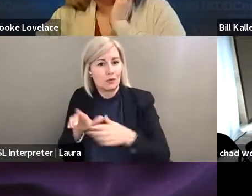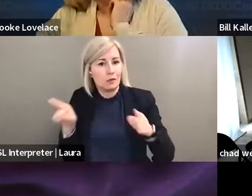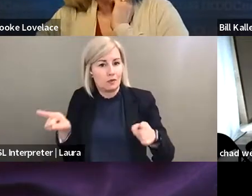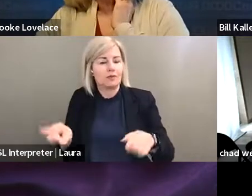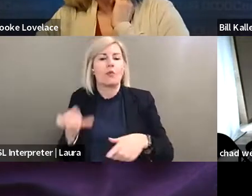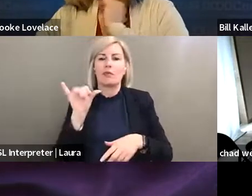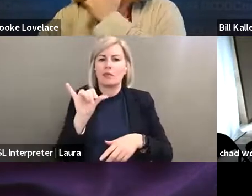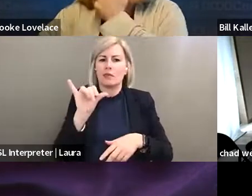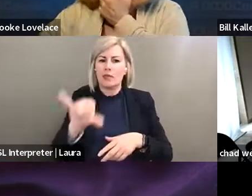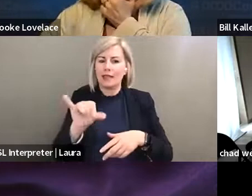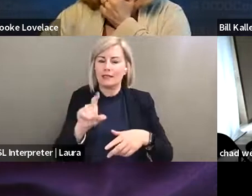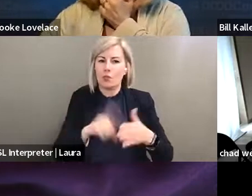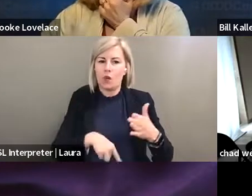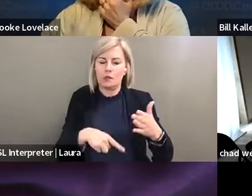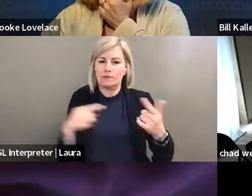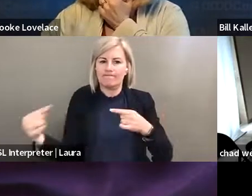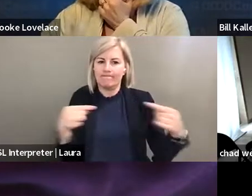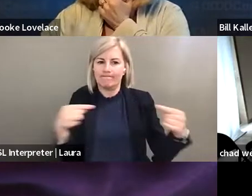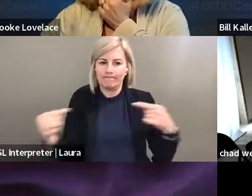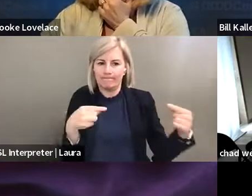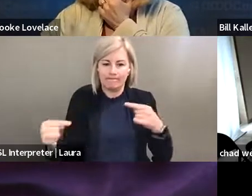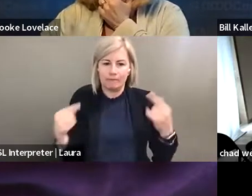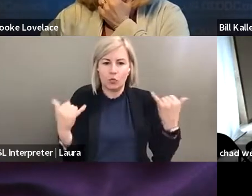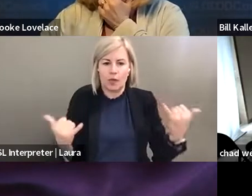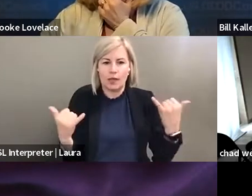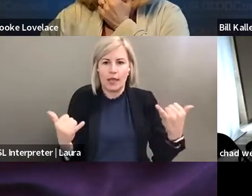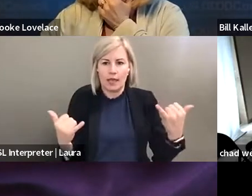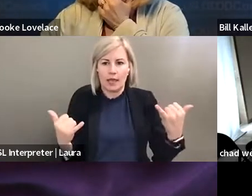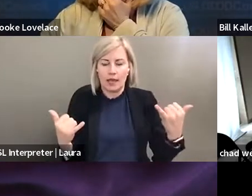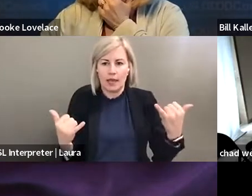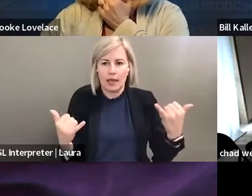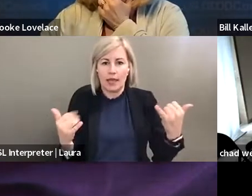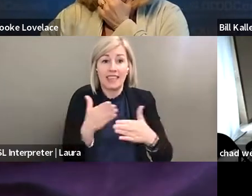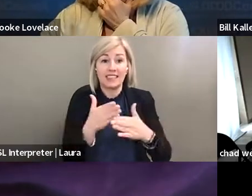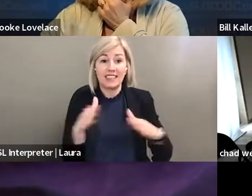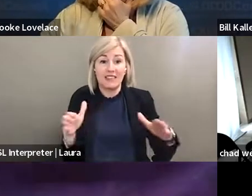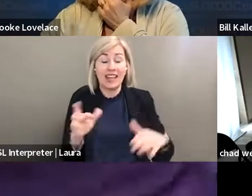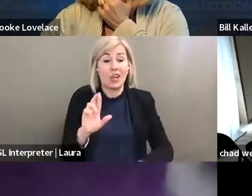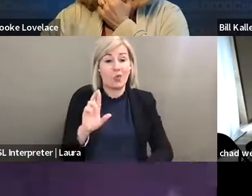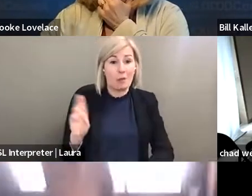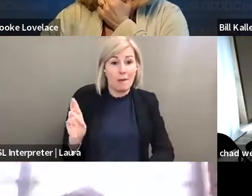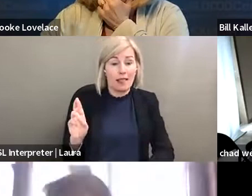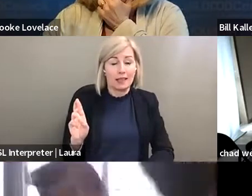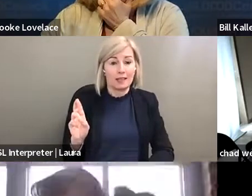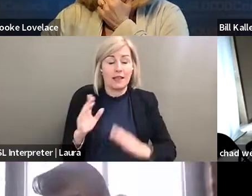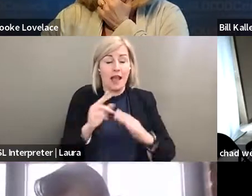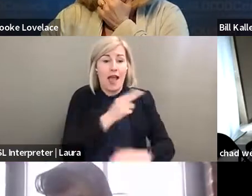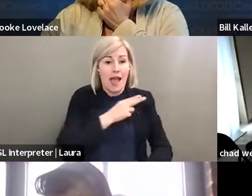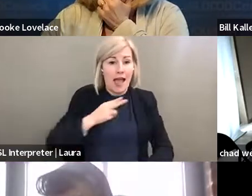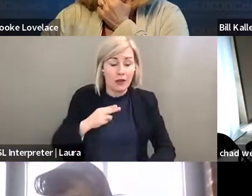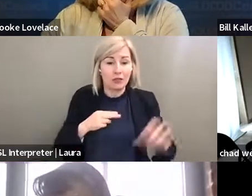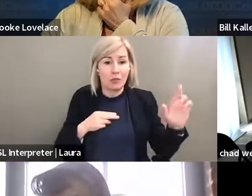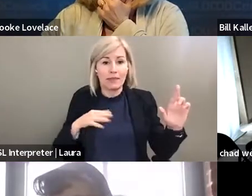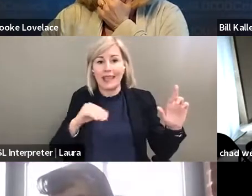the thing that is dividing the legislature right now. And it's dividing Republicans, House Republicans and the